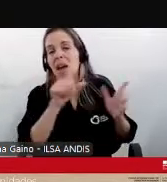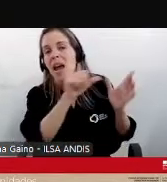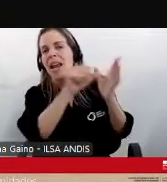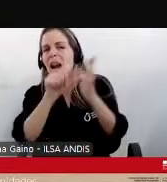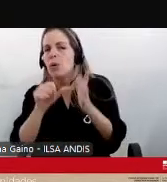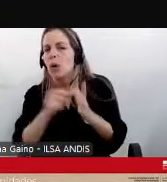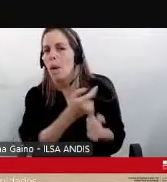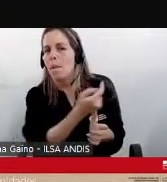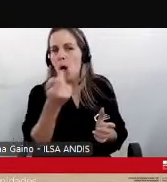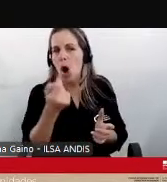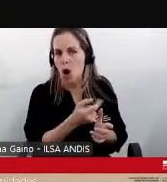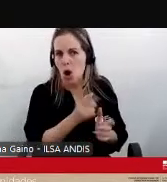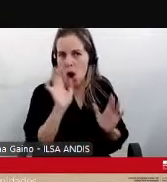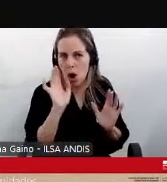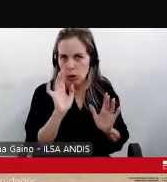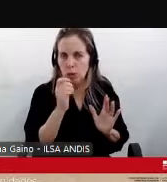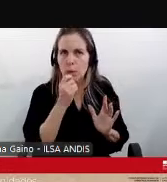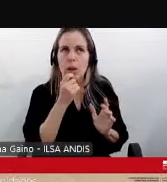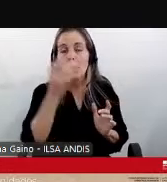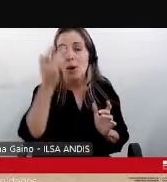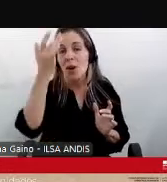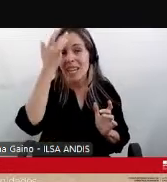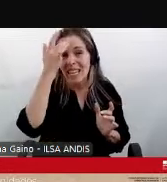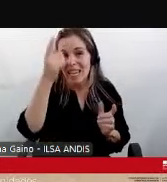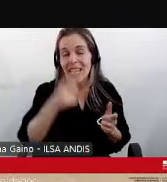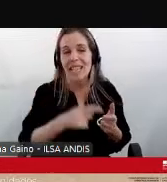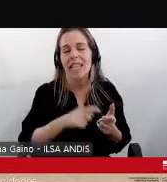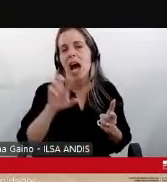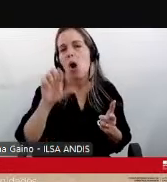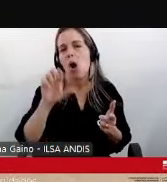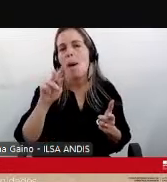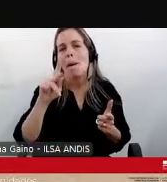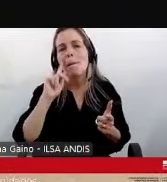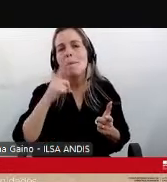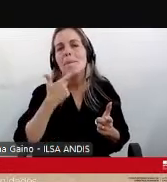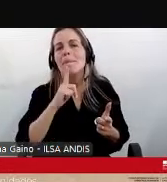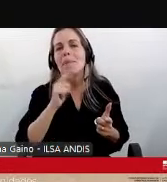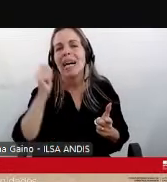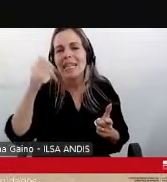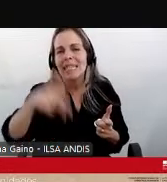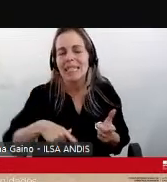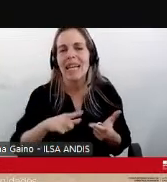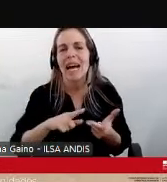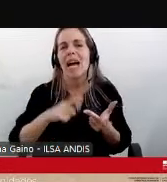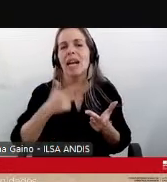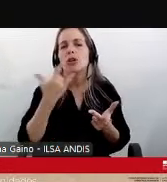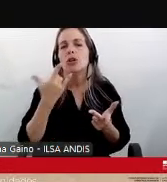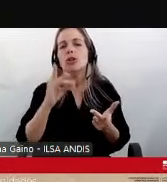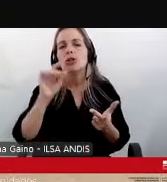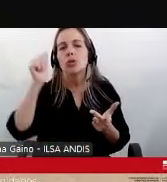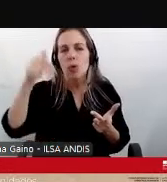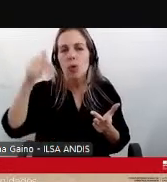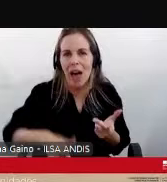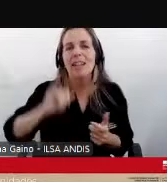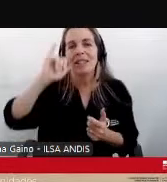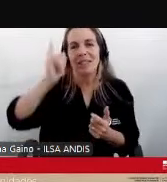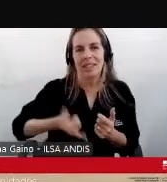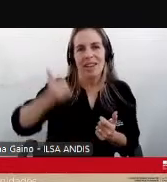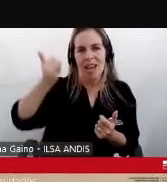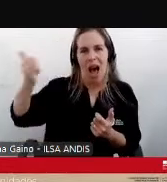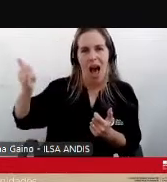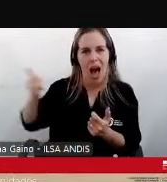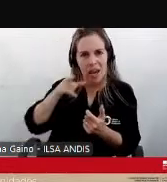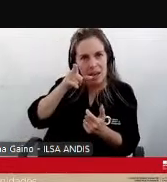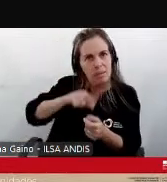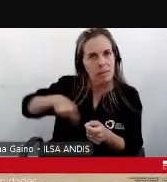like India or Pakistan or Sudan, we do see some cases of generational forced labor where